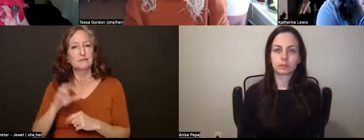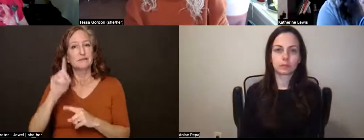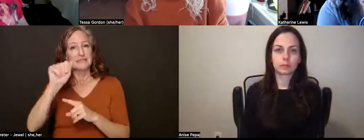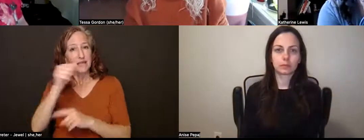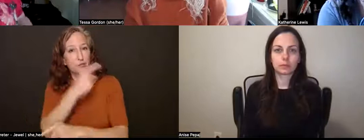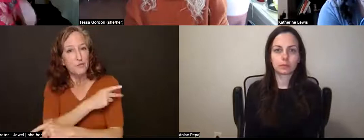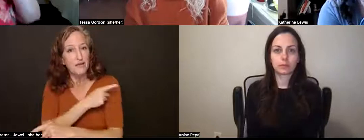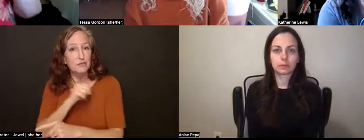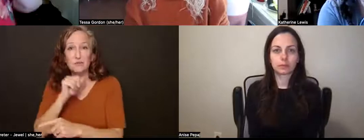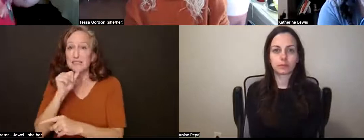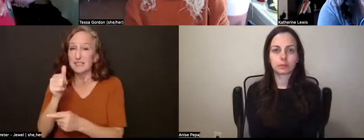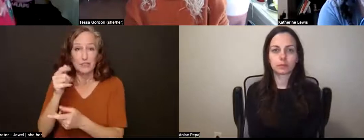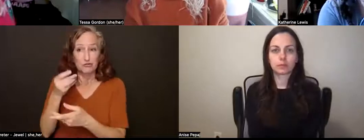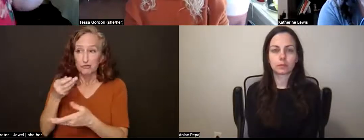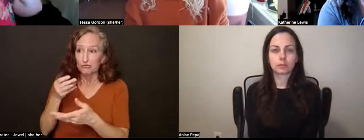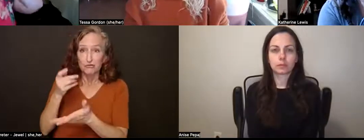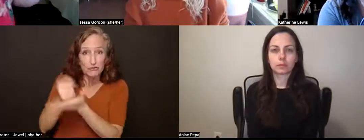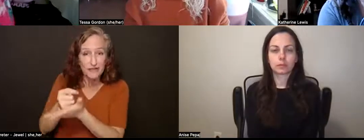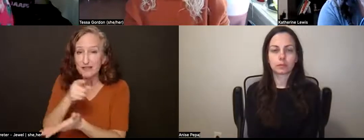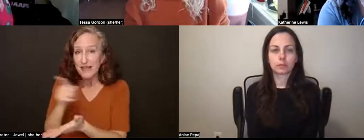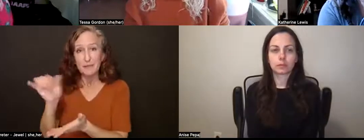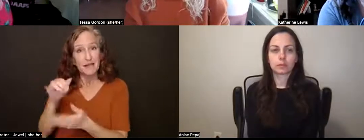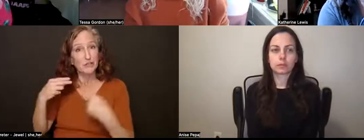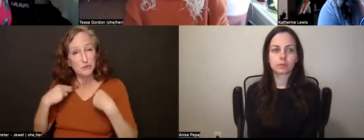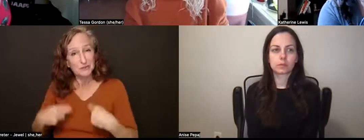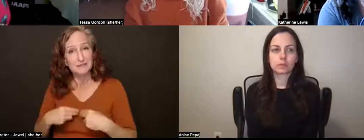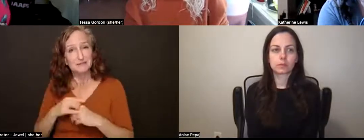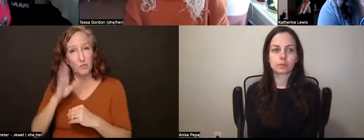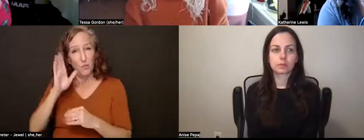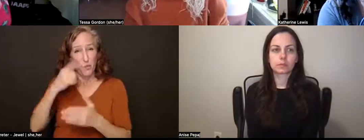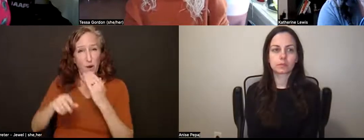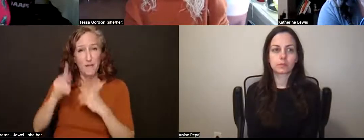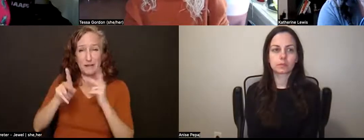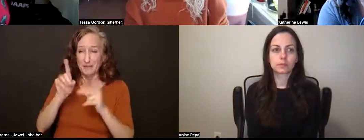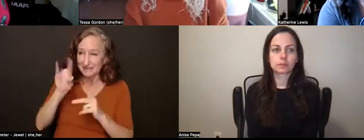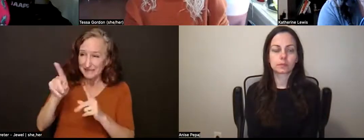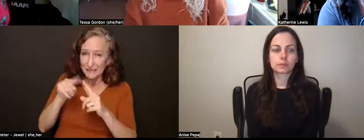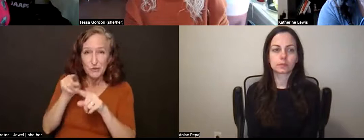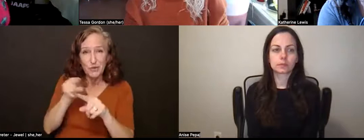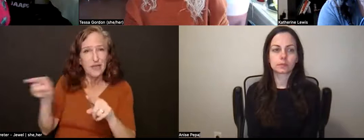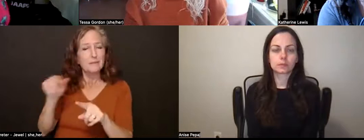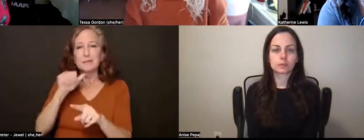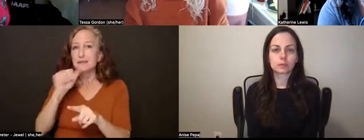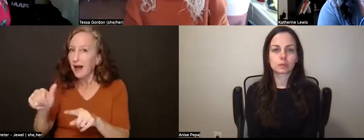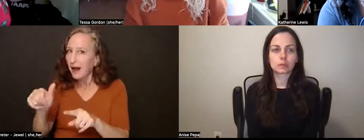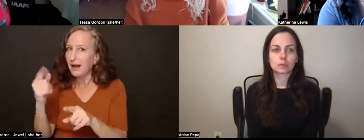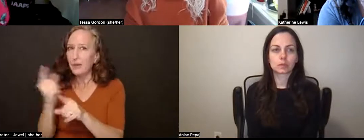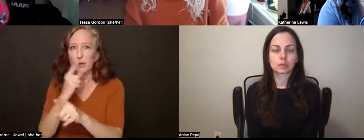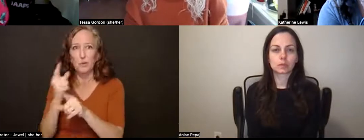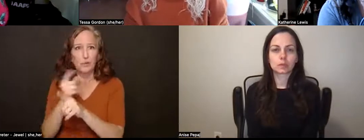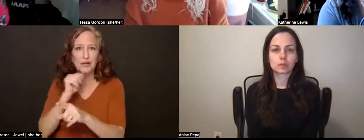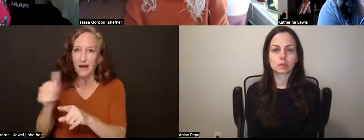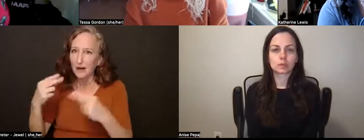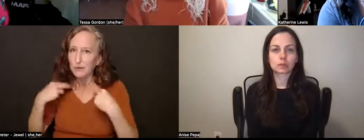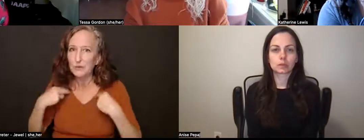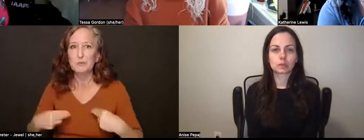not treated as human, and there were things that were inappropriate that were done to them. And so that's a special protected